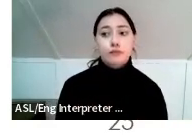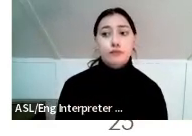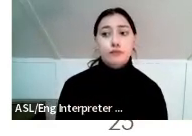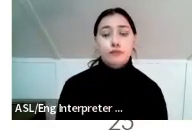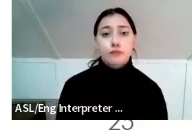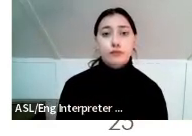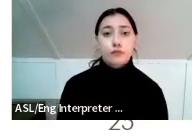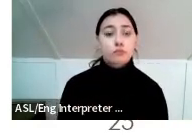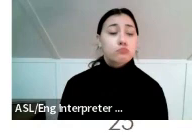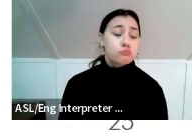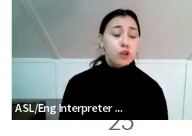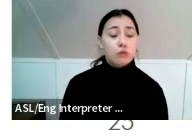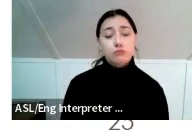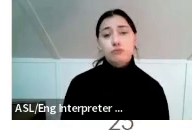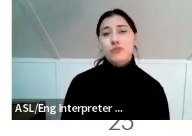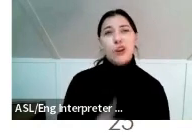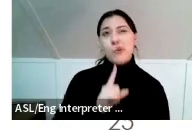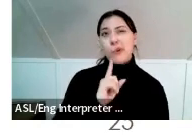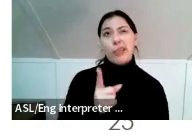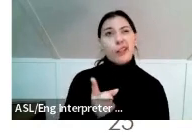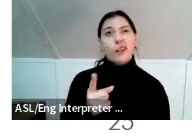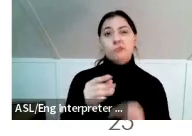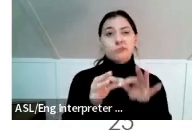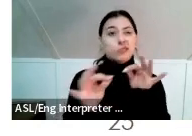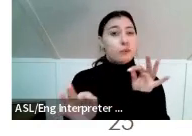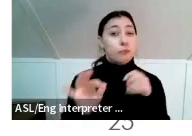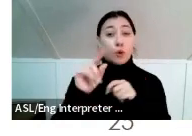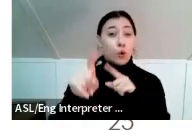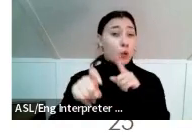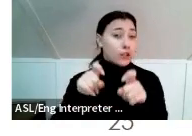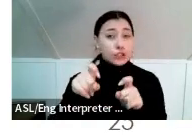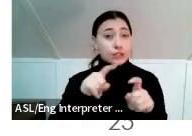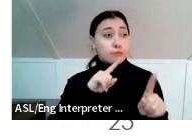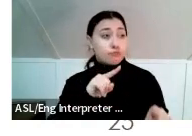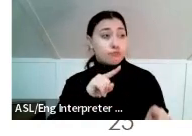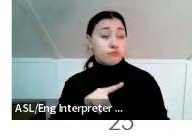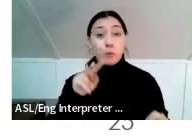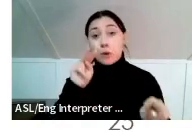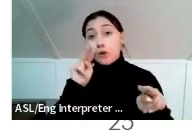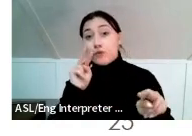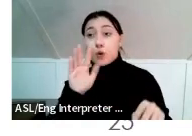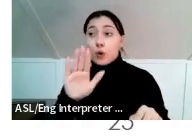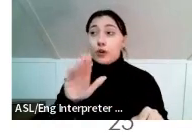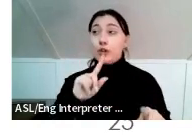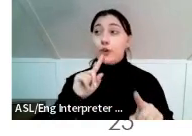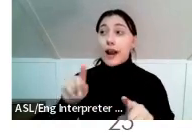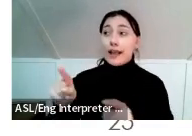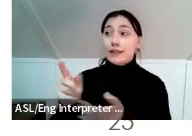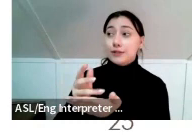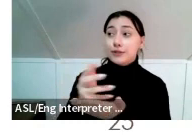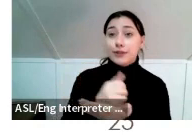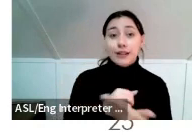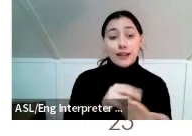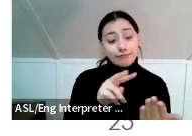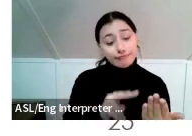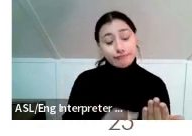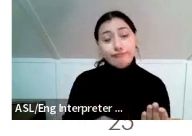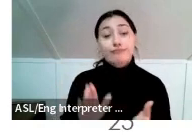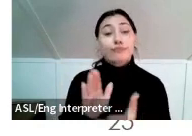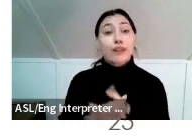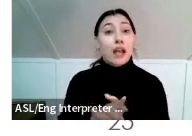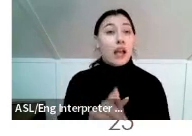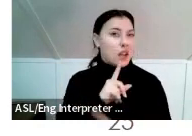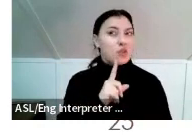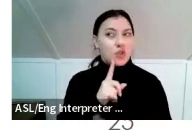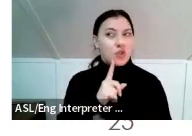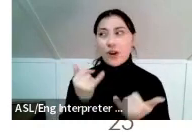we're just asking some pretty straightforward questions and look forward to hearing what your answers are. And I'm sure we have